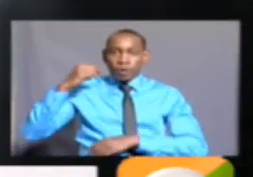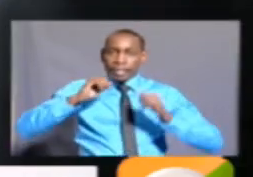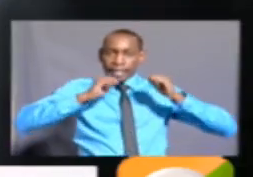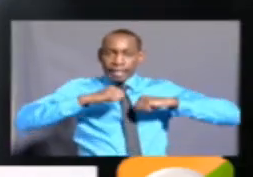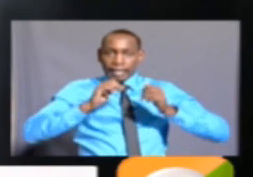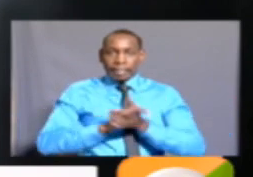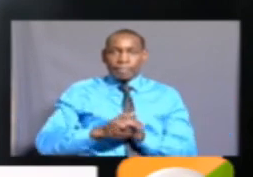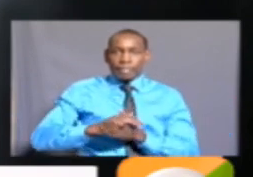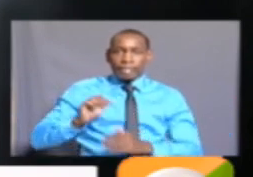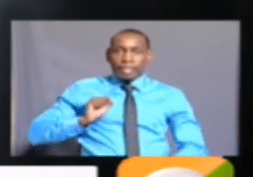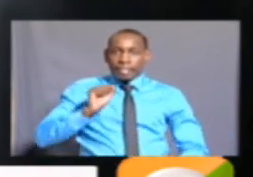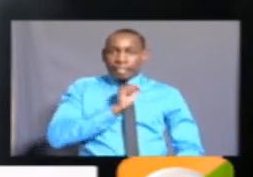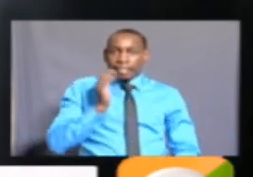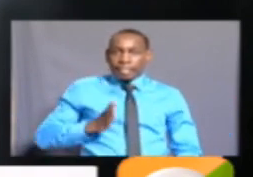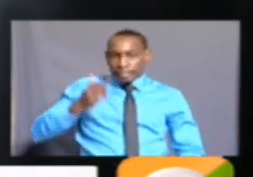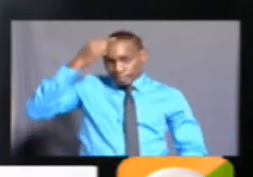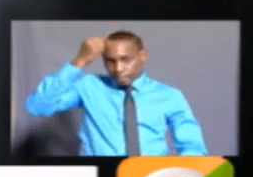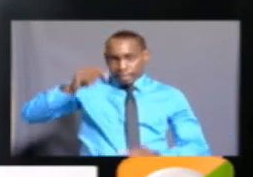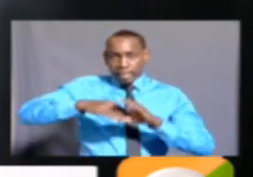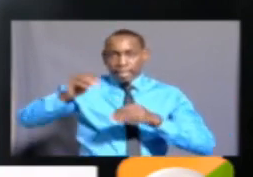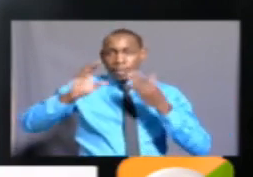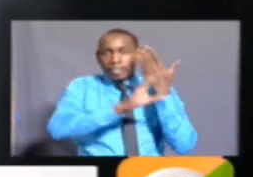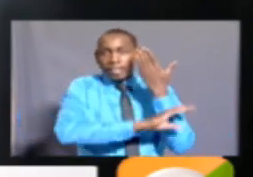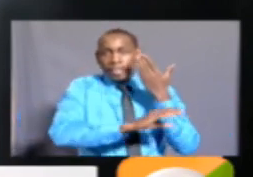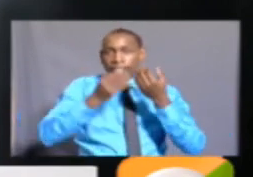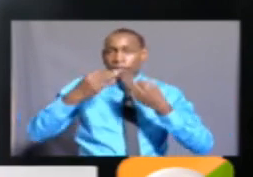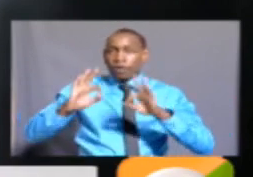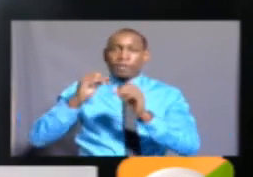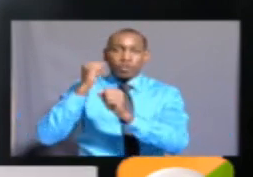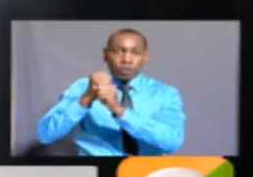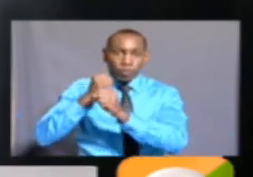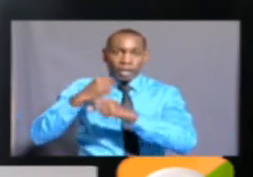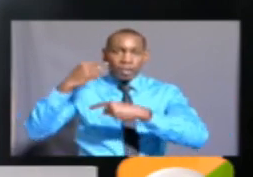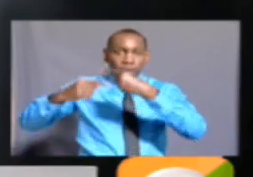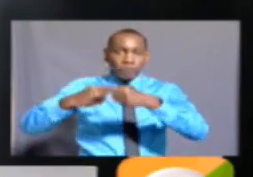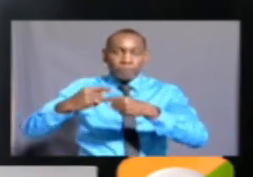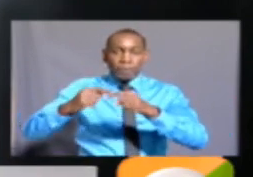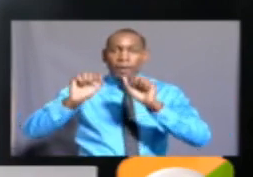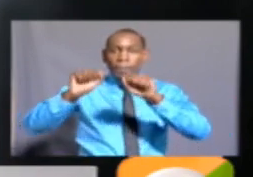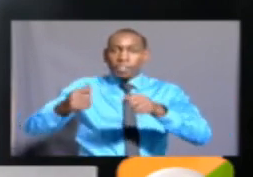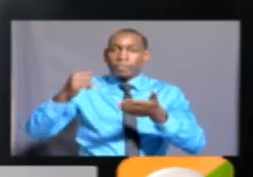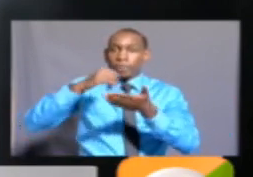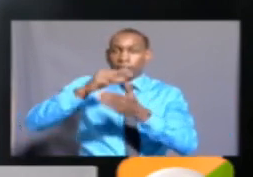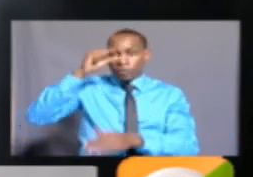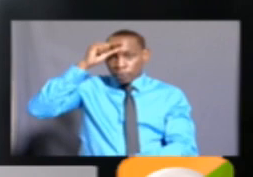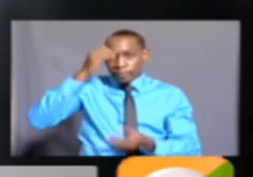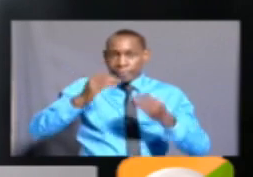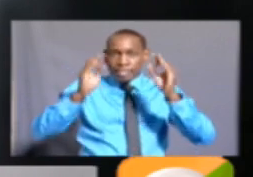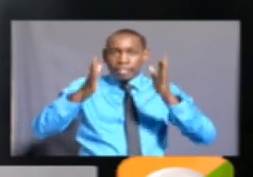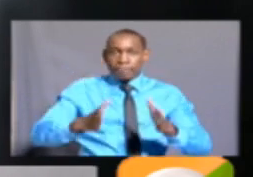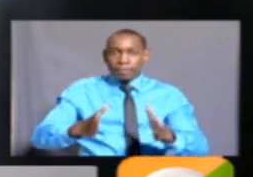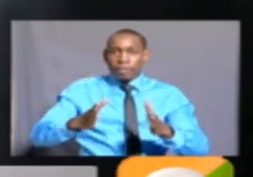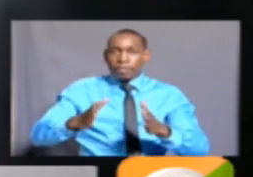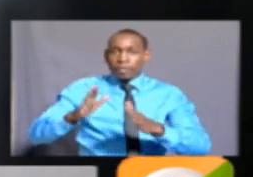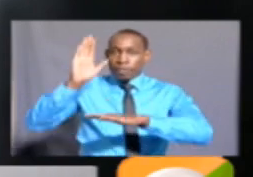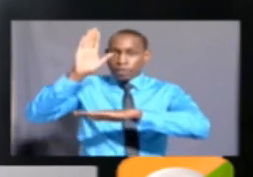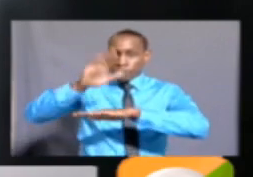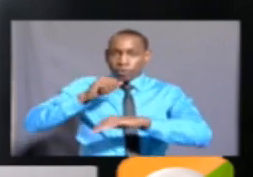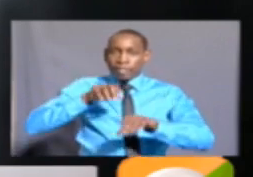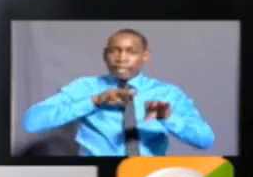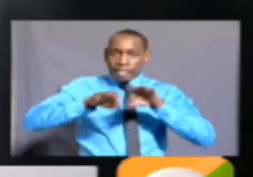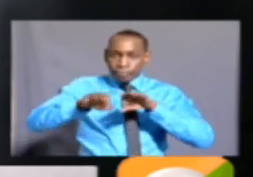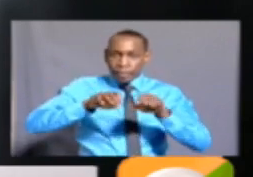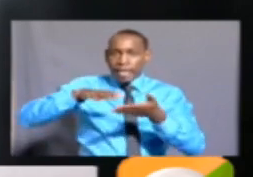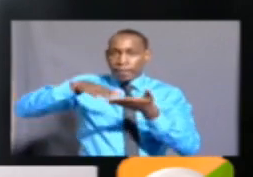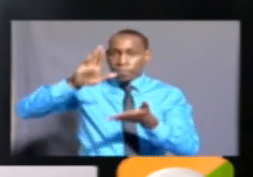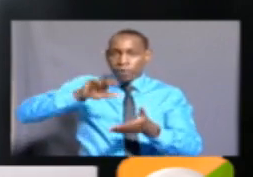Senator Wetangula is currently out of the country on official duty, and he could be among government officials who will be summoned to shed more